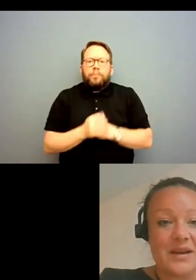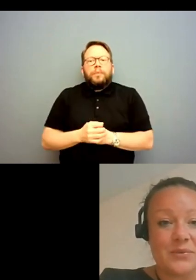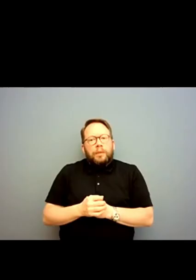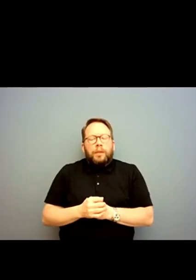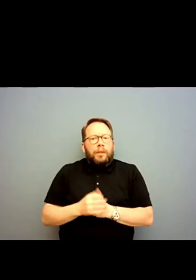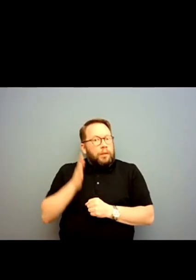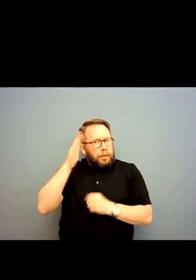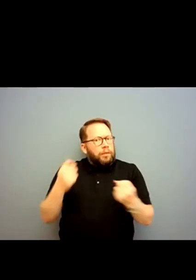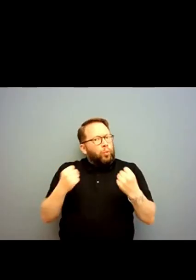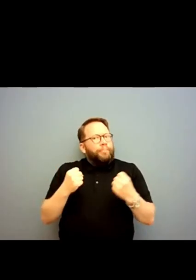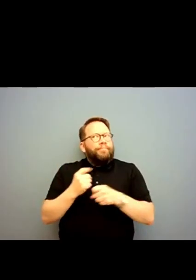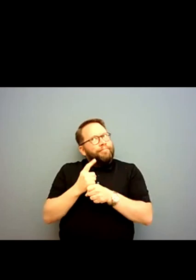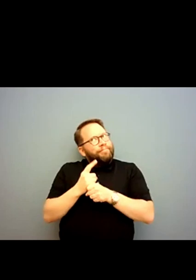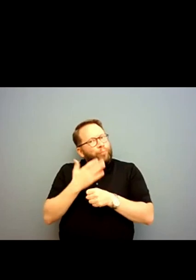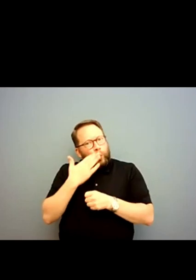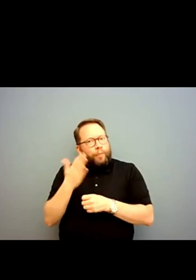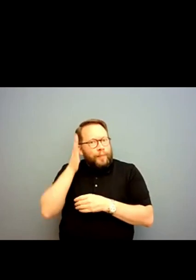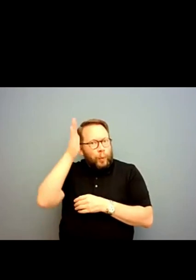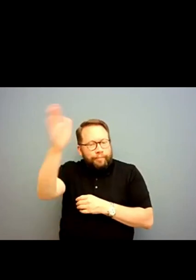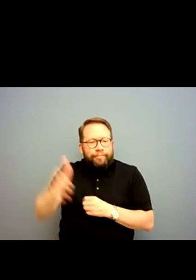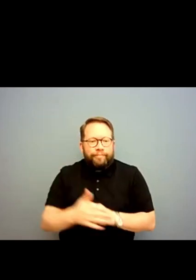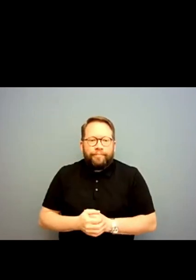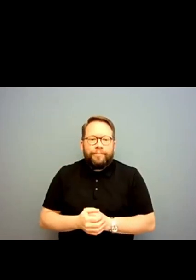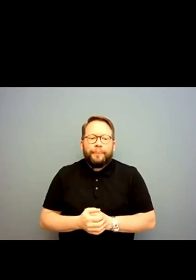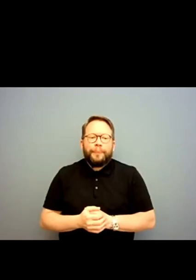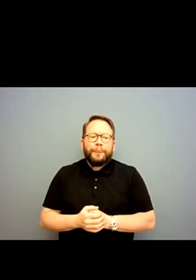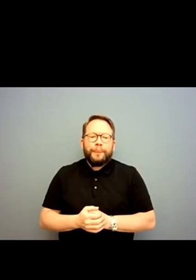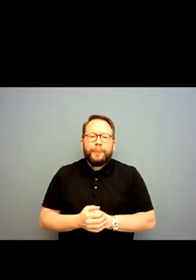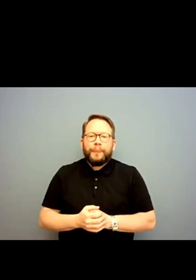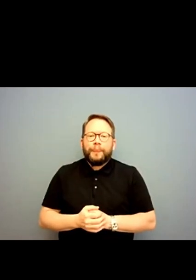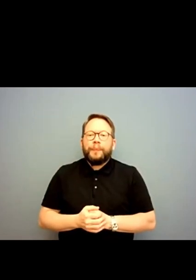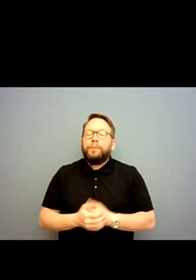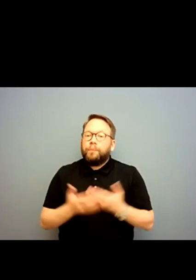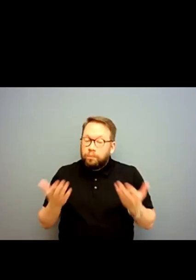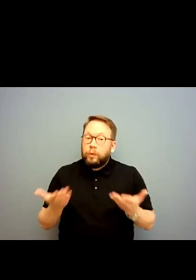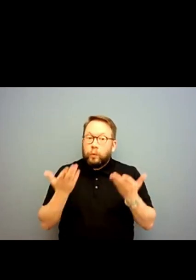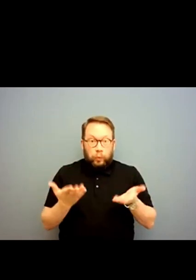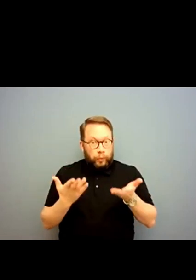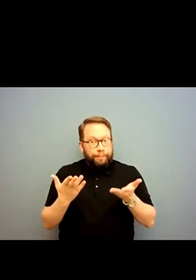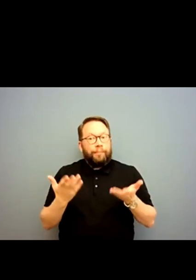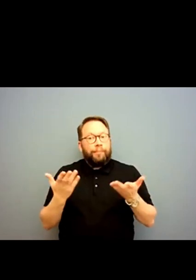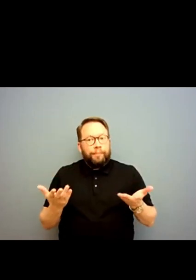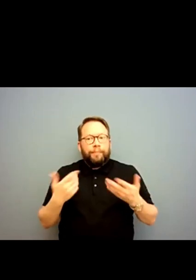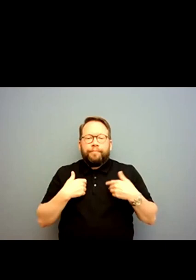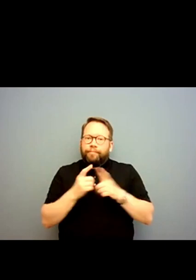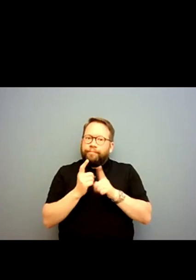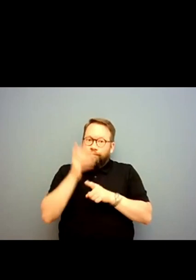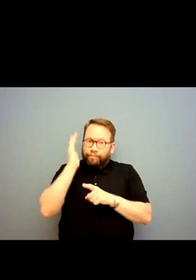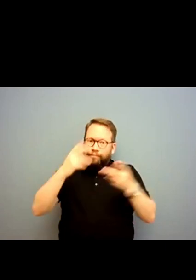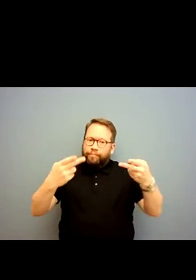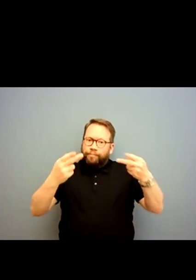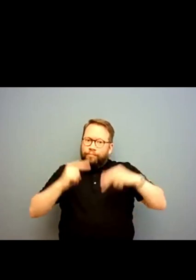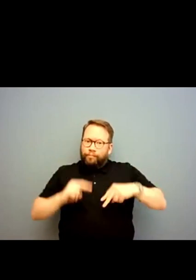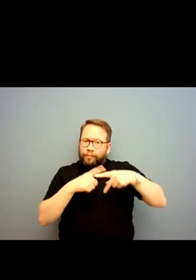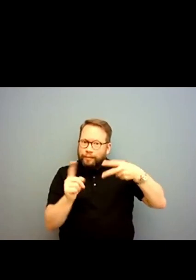Now we will go one step further in the program and sharpen our minds even